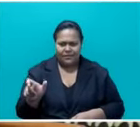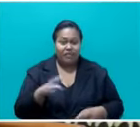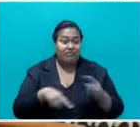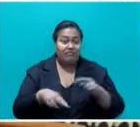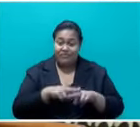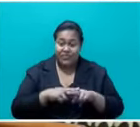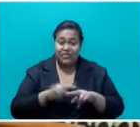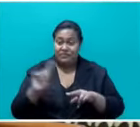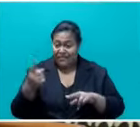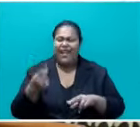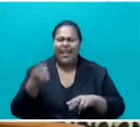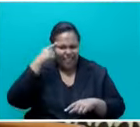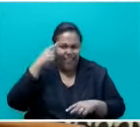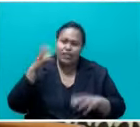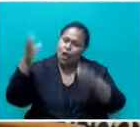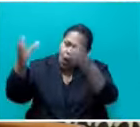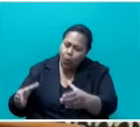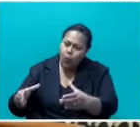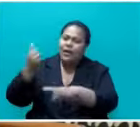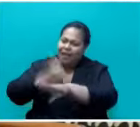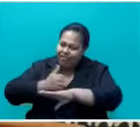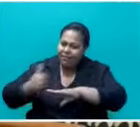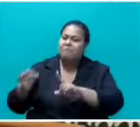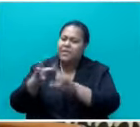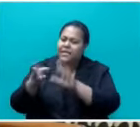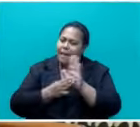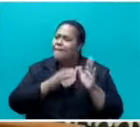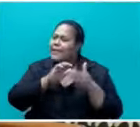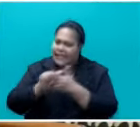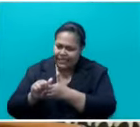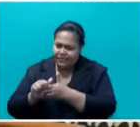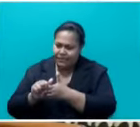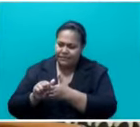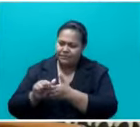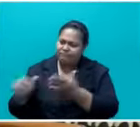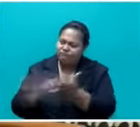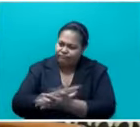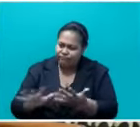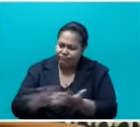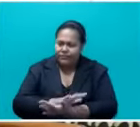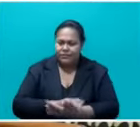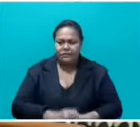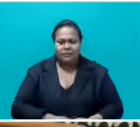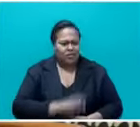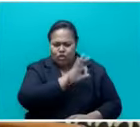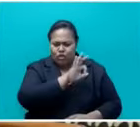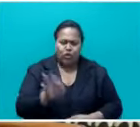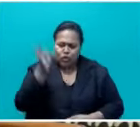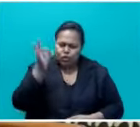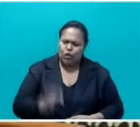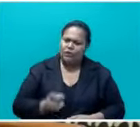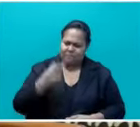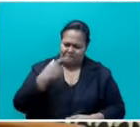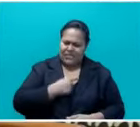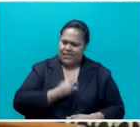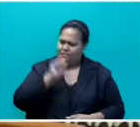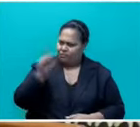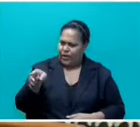it's the whole government led by the Prime Minister himself. So let's not personalize